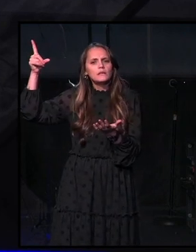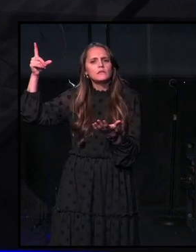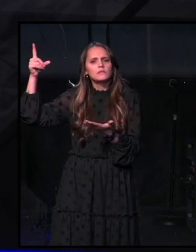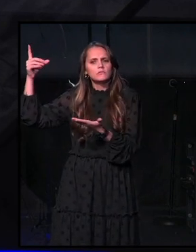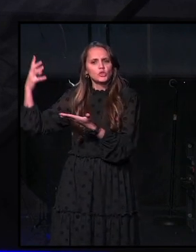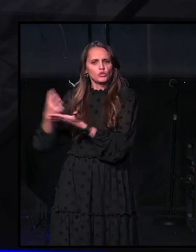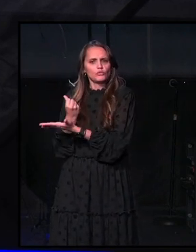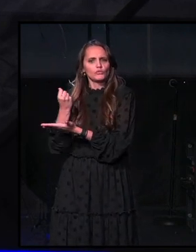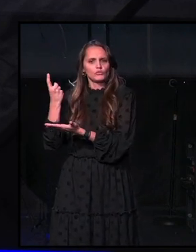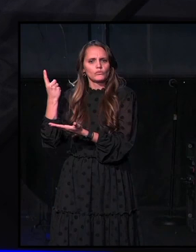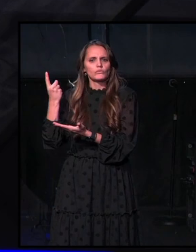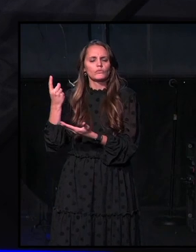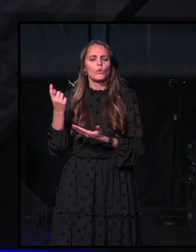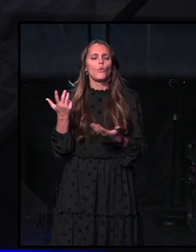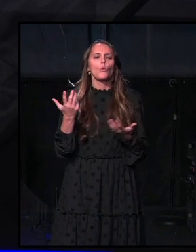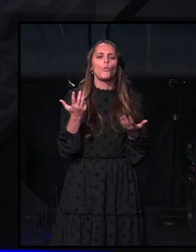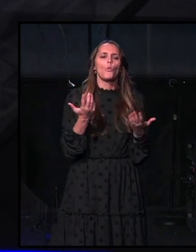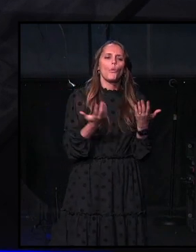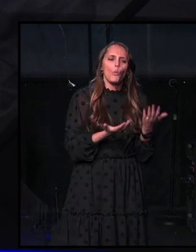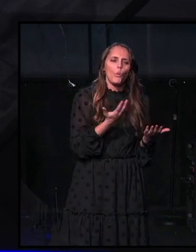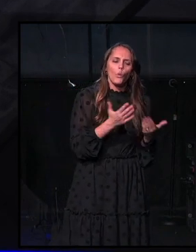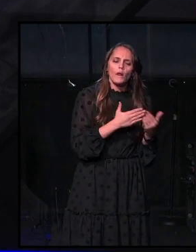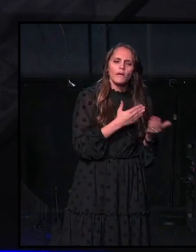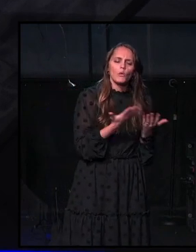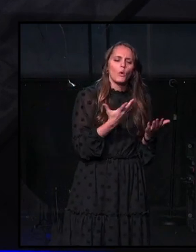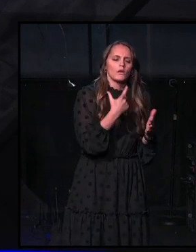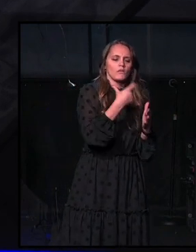Let's give to Him what costs us something.